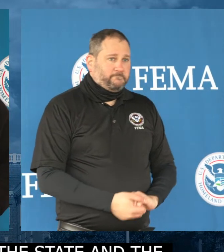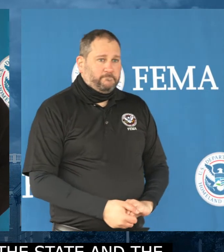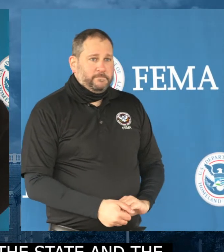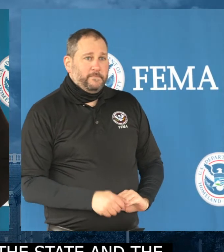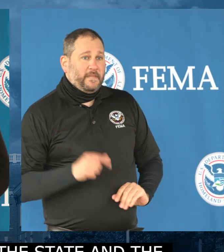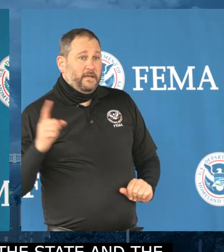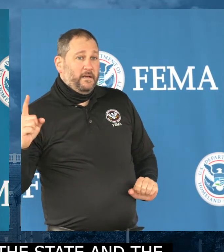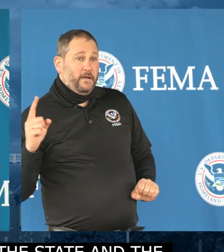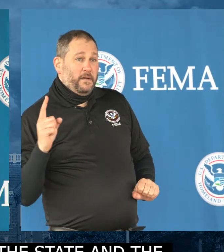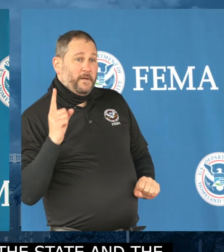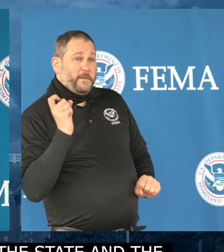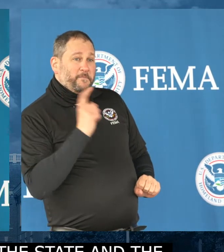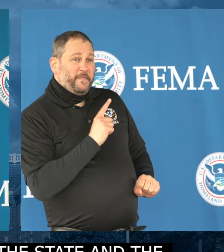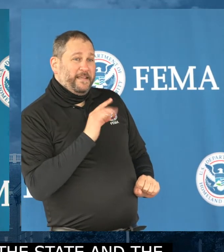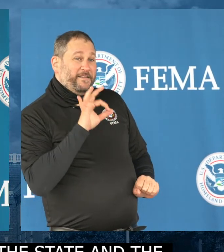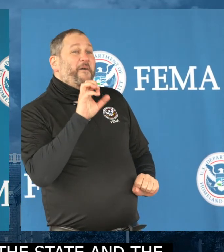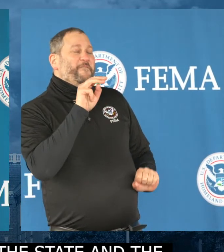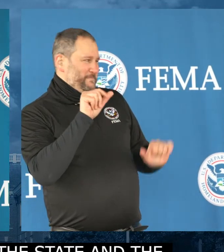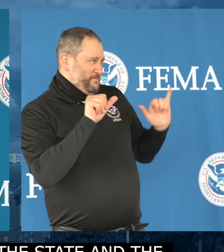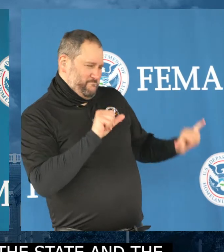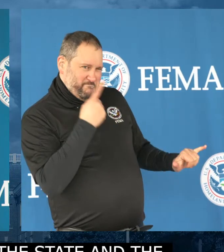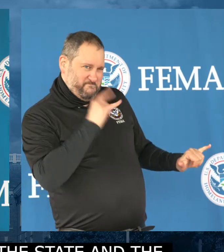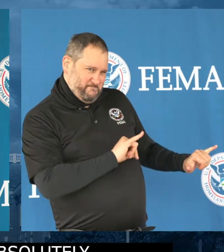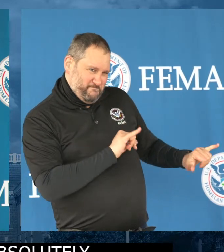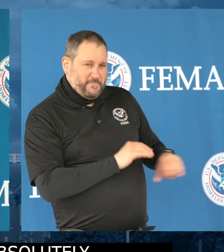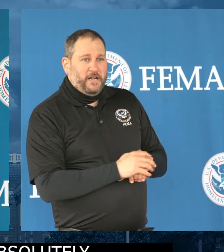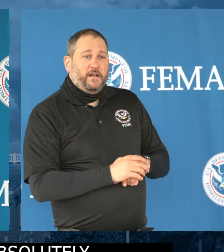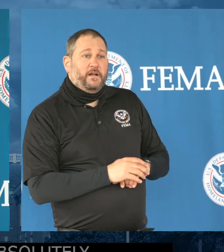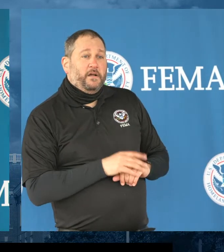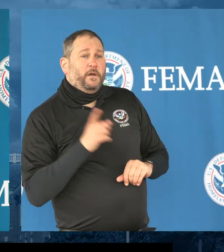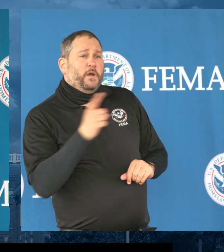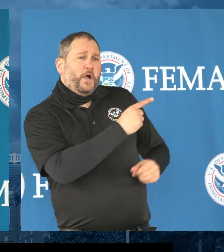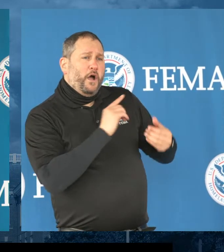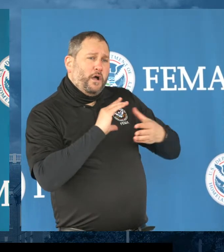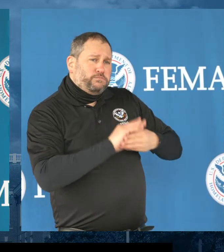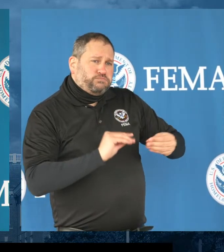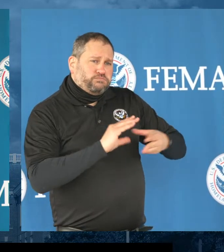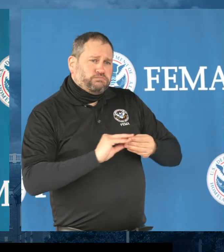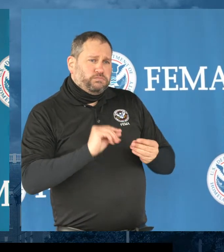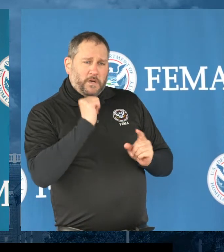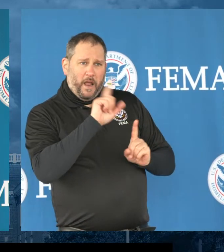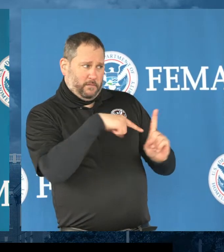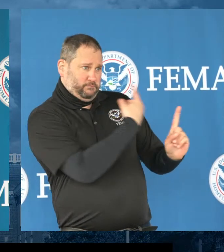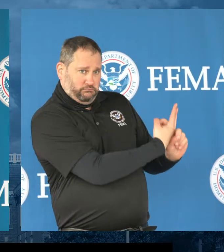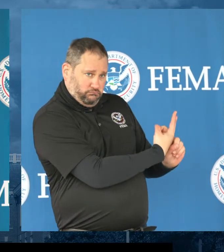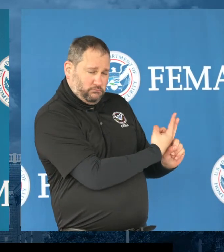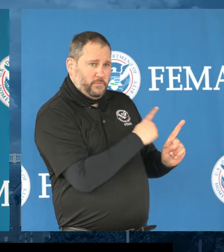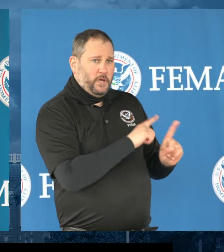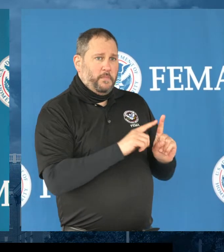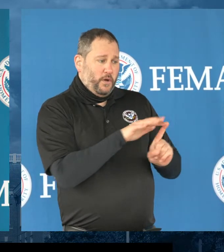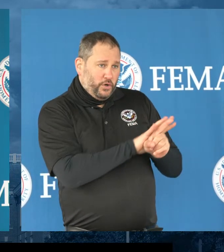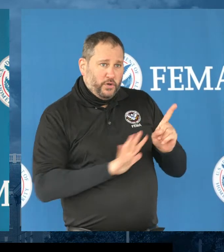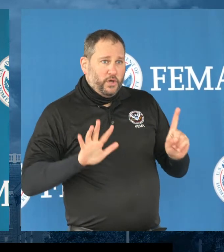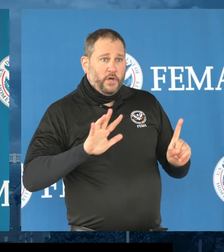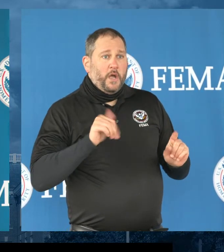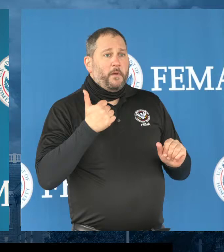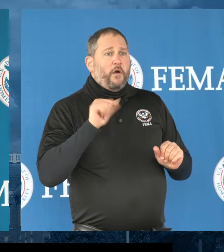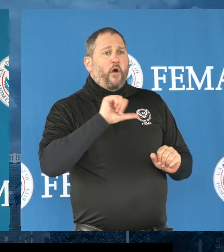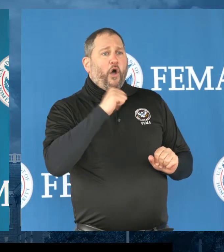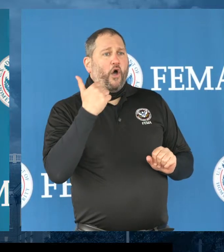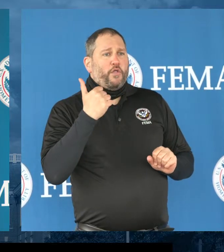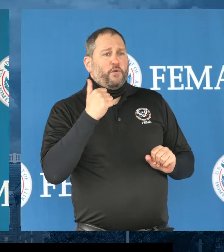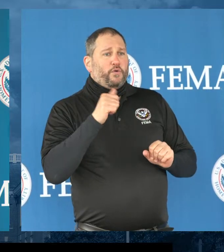Tim, while you're there, could you talk about, not just for yourself in this region, but maybe in talking to other FEMA regional